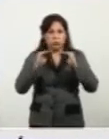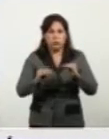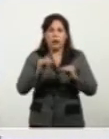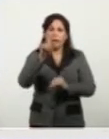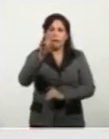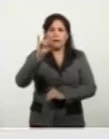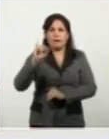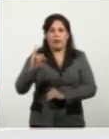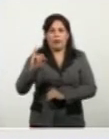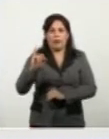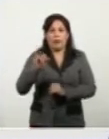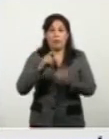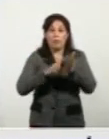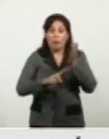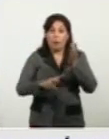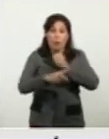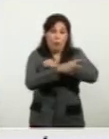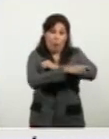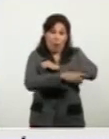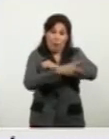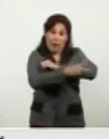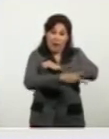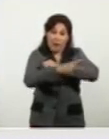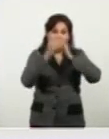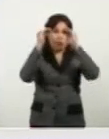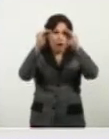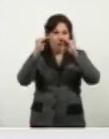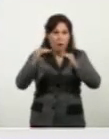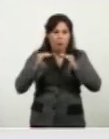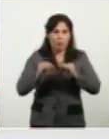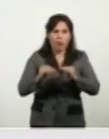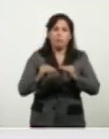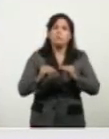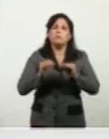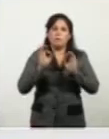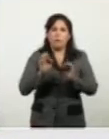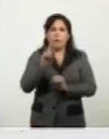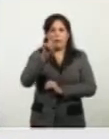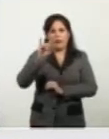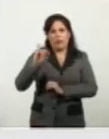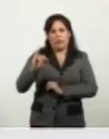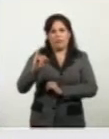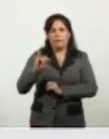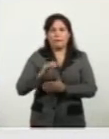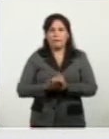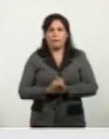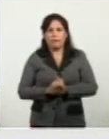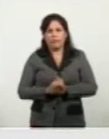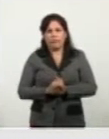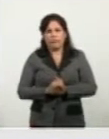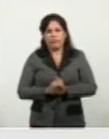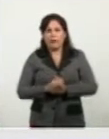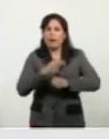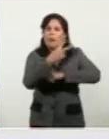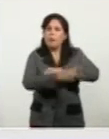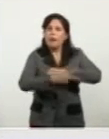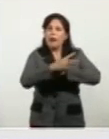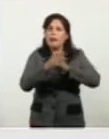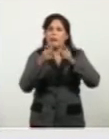with high lethality. We always mention the 2 evacuees from the beginning of the